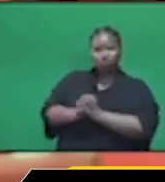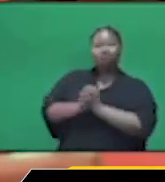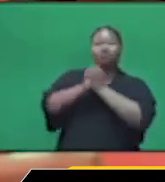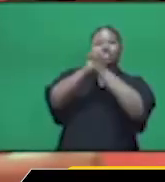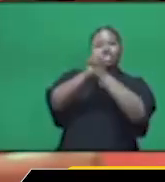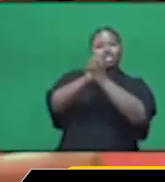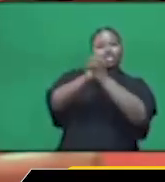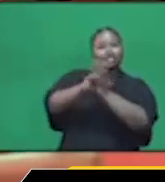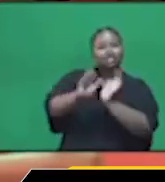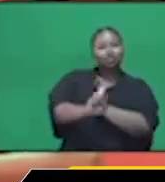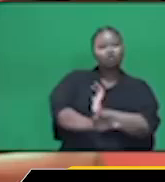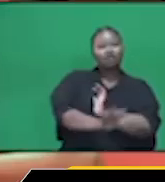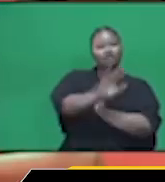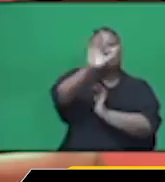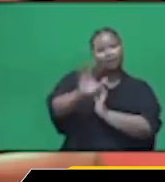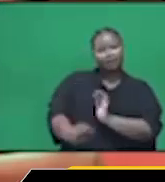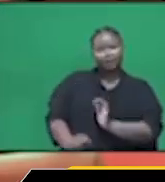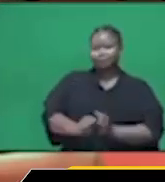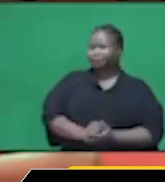ma-Afrika.